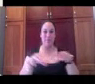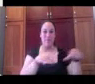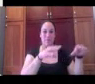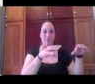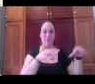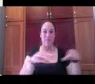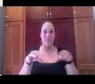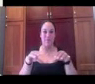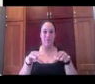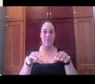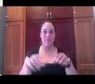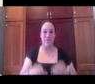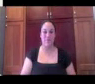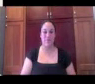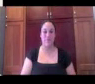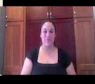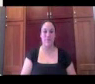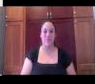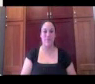Curious.